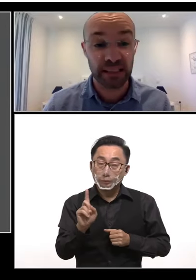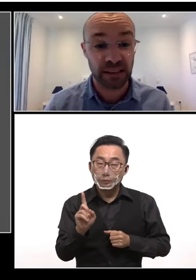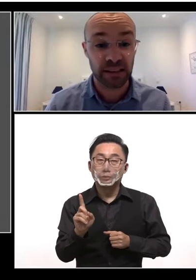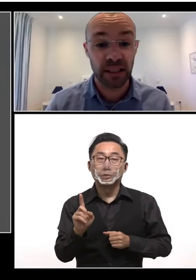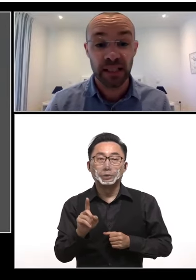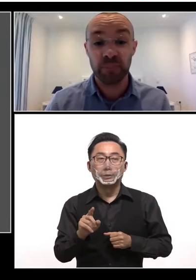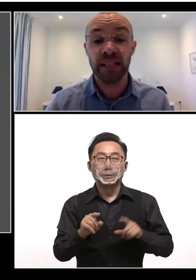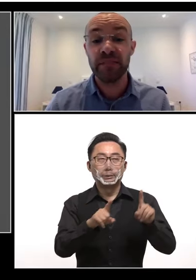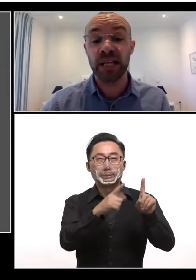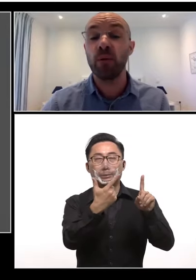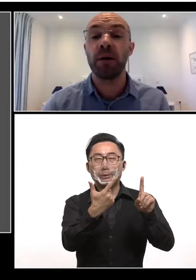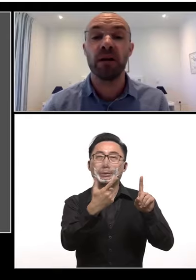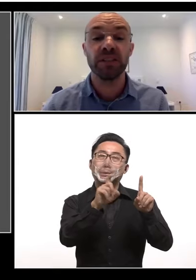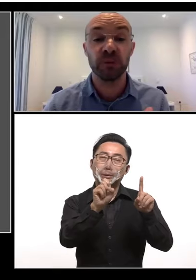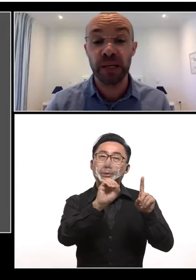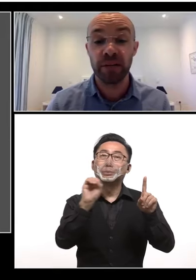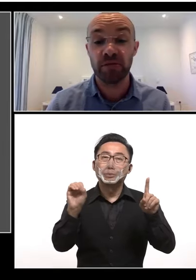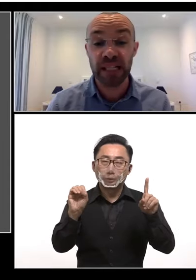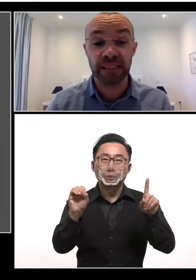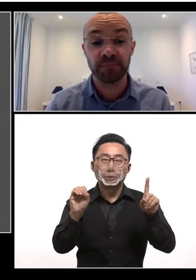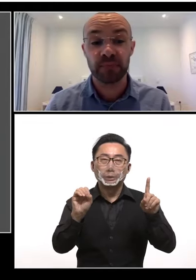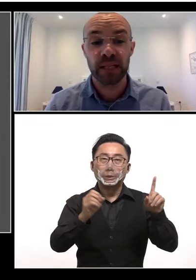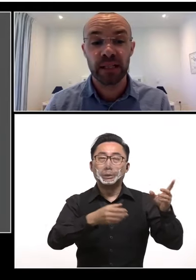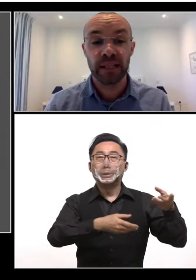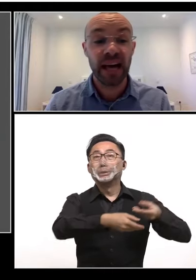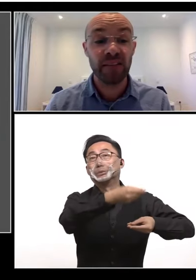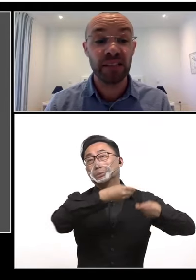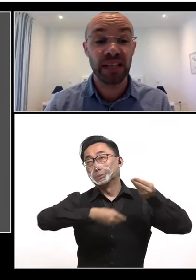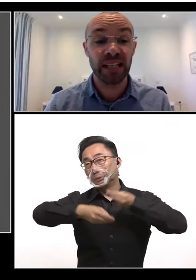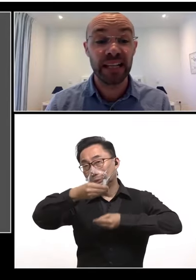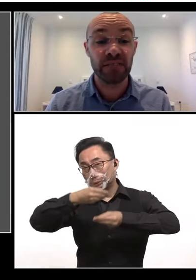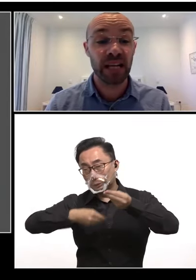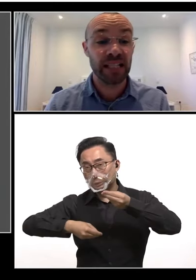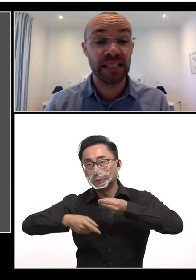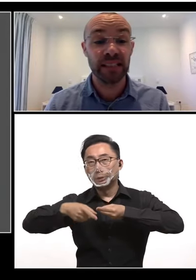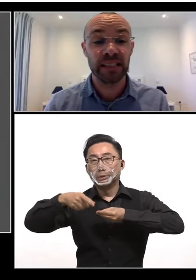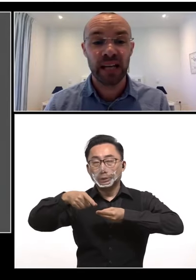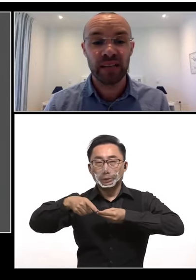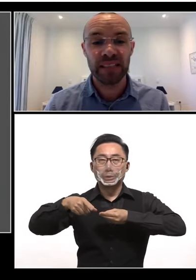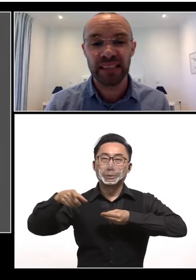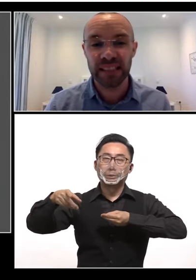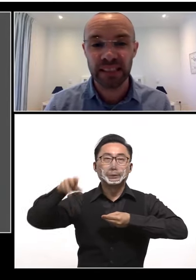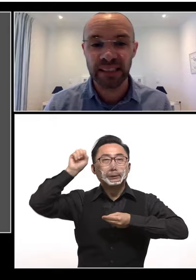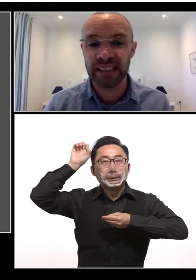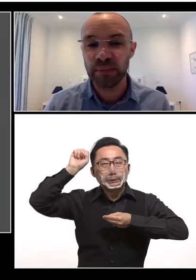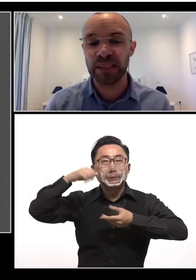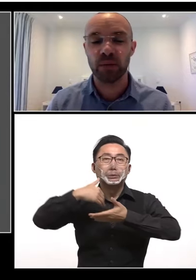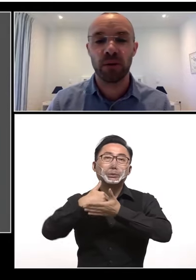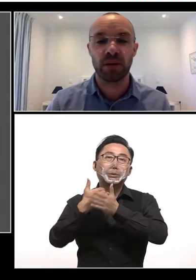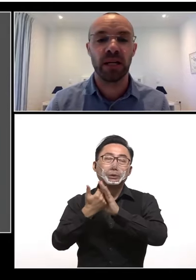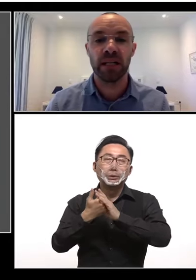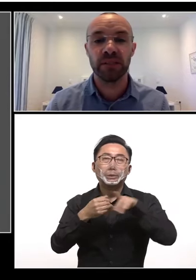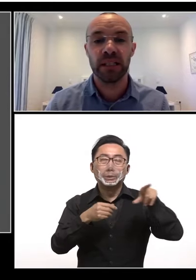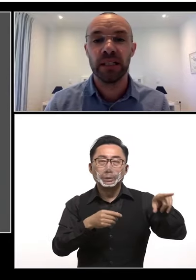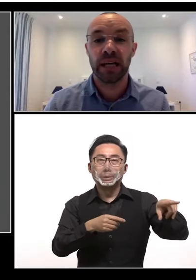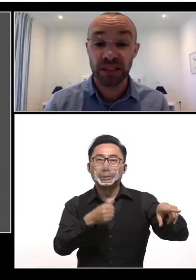eugenicists that believed they were part of a superior race. Their arrogant and ignorant ideas have insidiously seeped into our modern